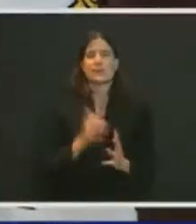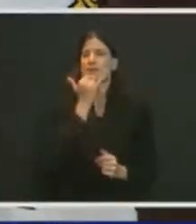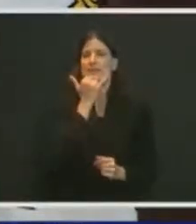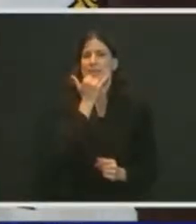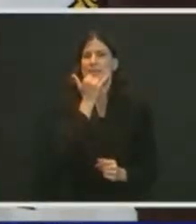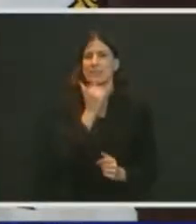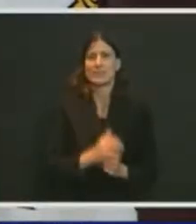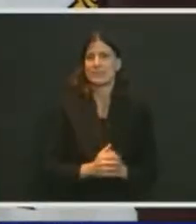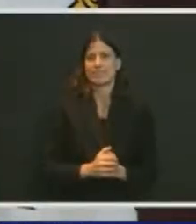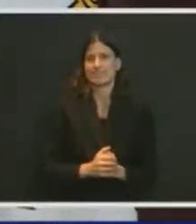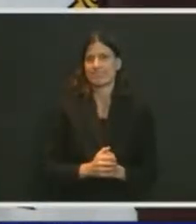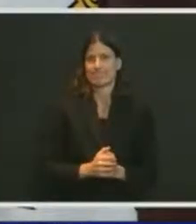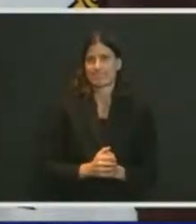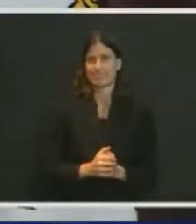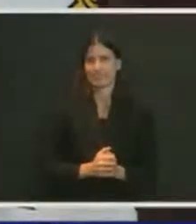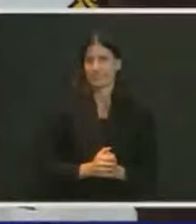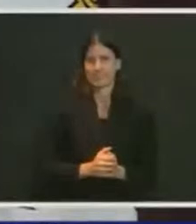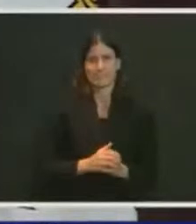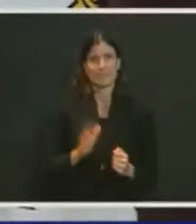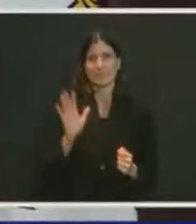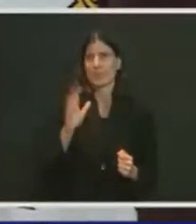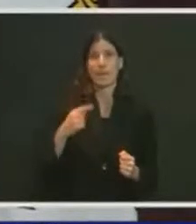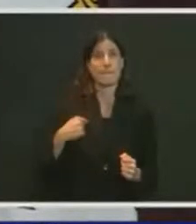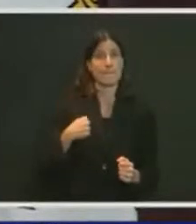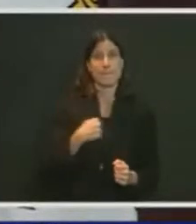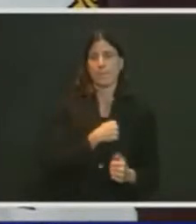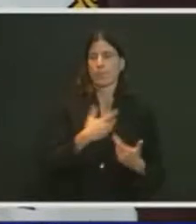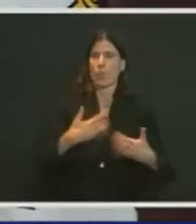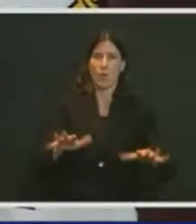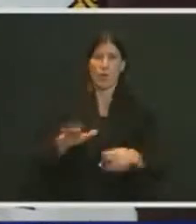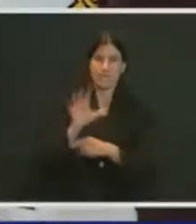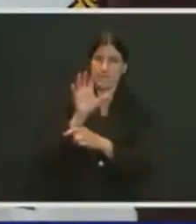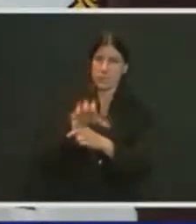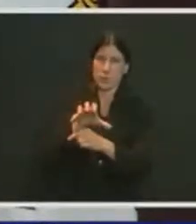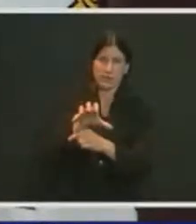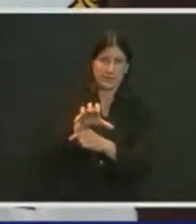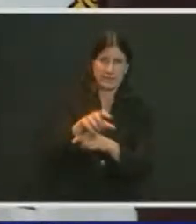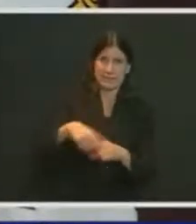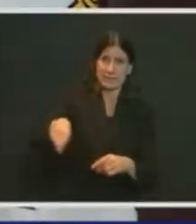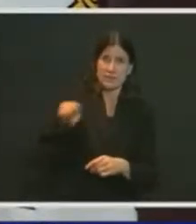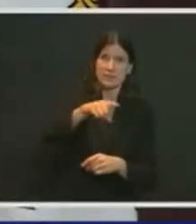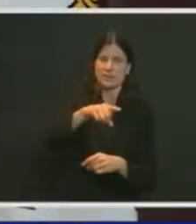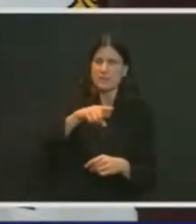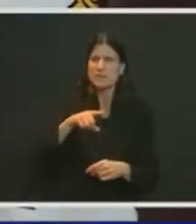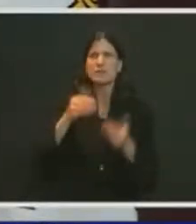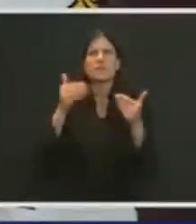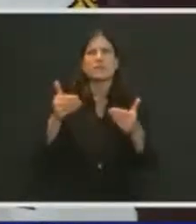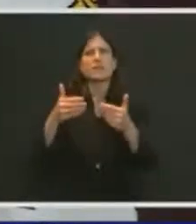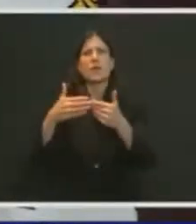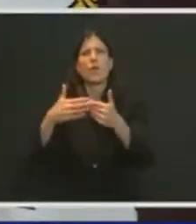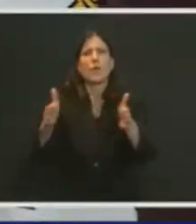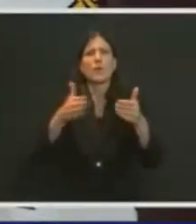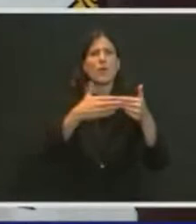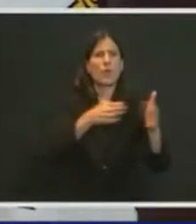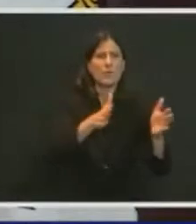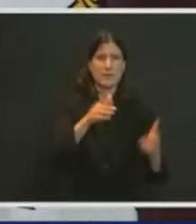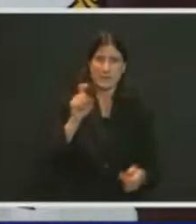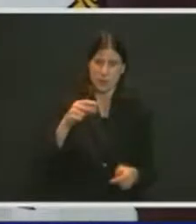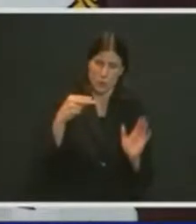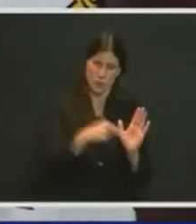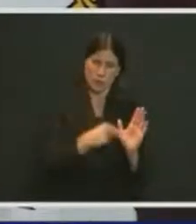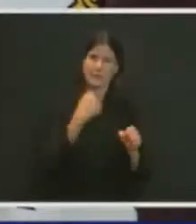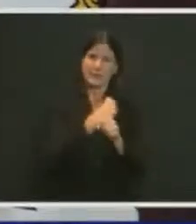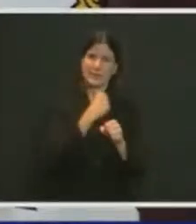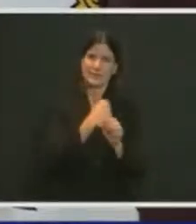We are trying not to be heavy-handed. That is not based in fact, science, good analysis, and